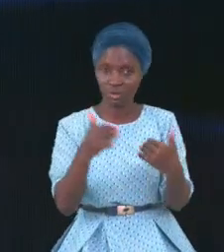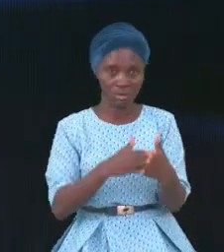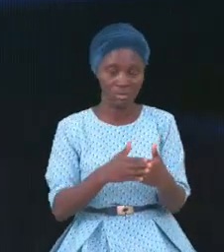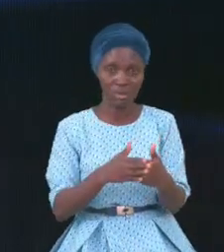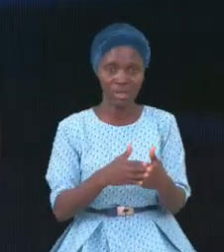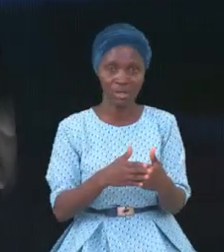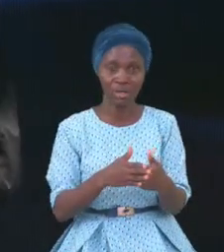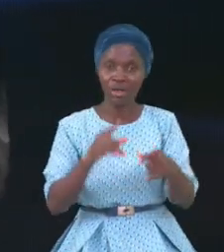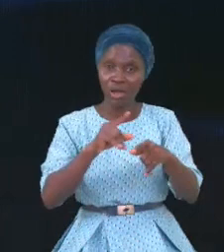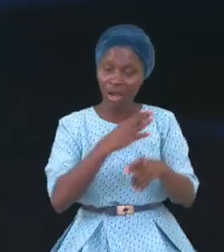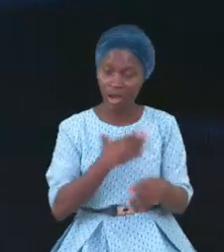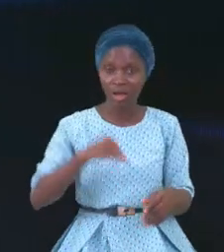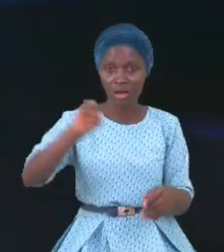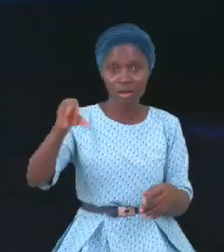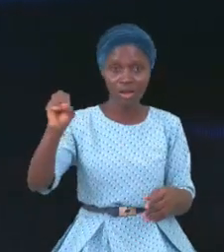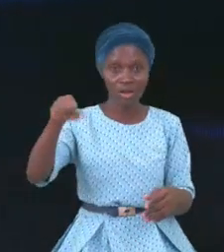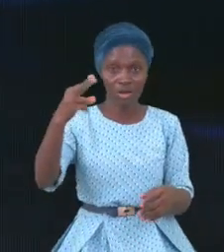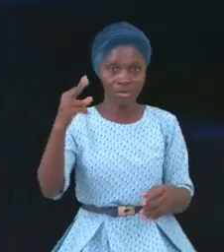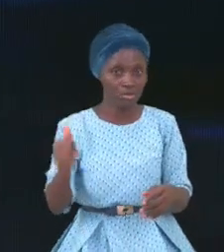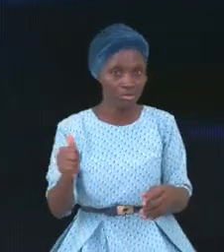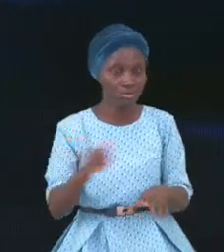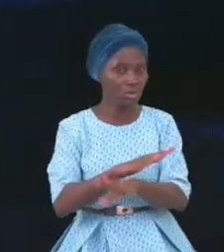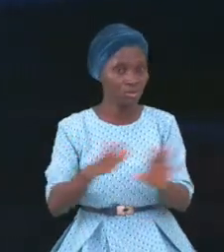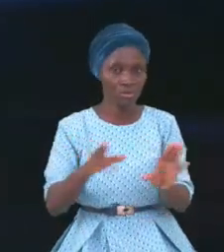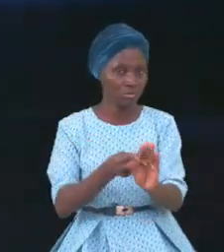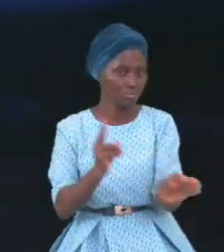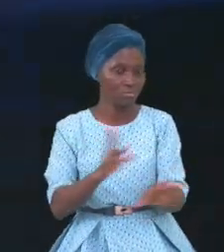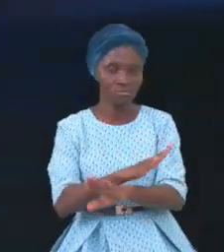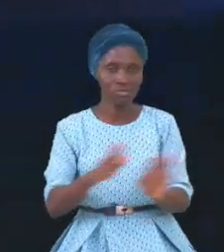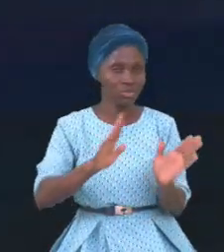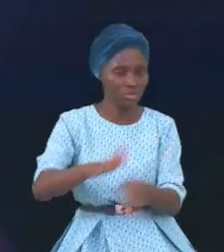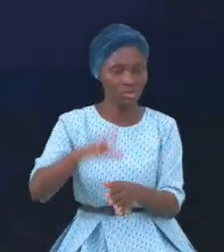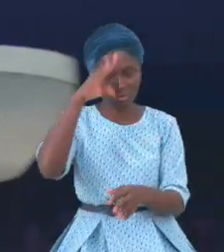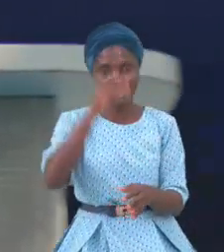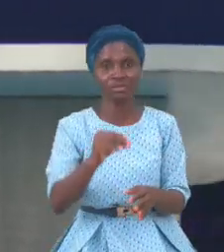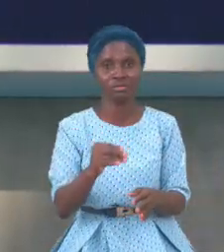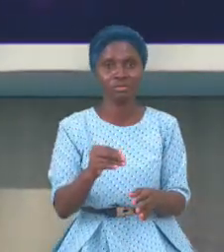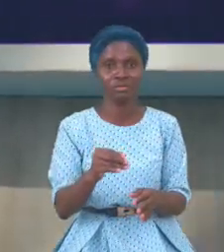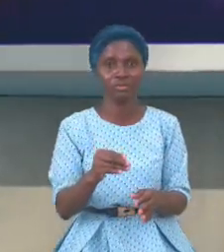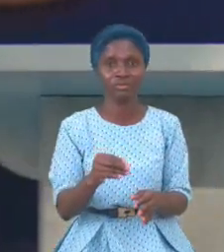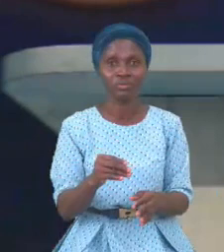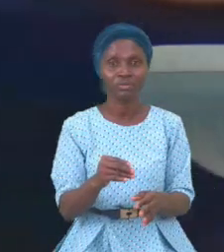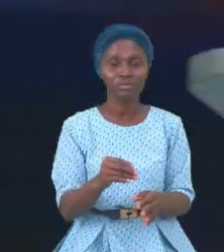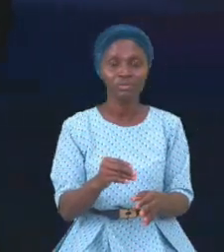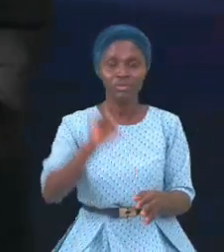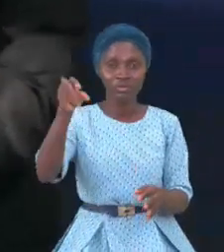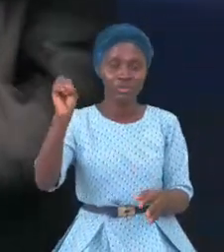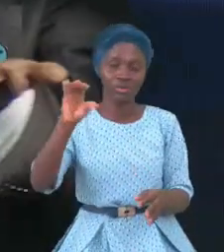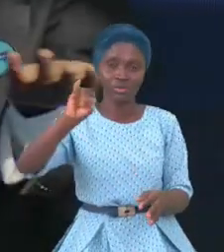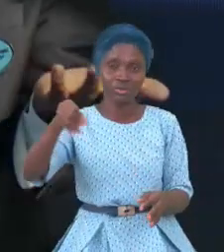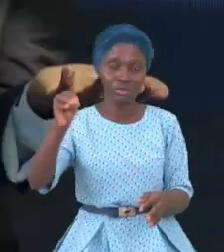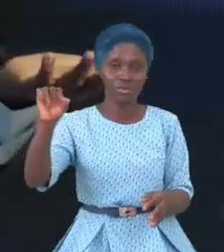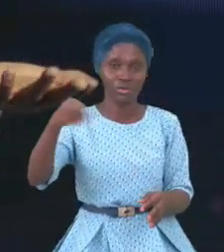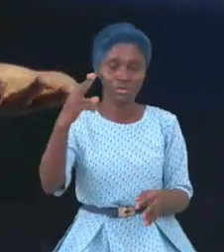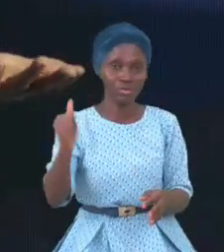did not run back. Joshua did not say, look at this man, he led me on this side of the mountain, and he's going to be now over. I